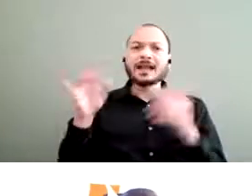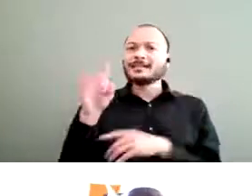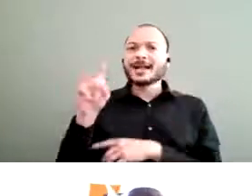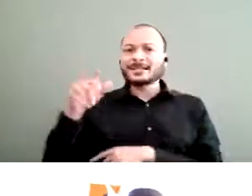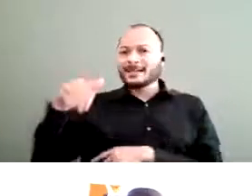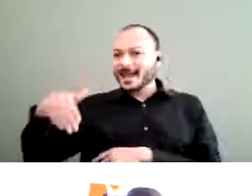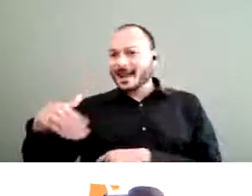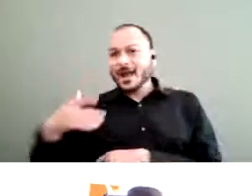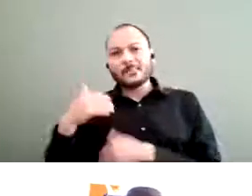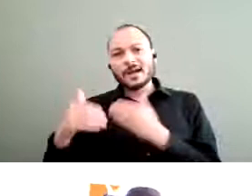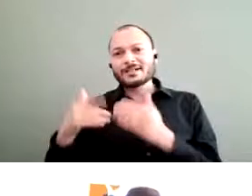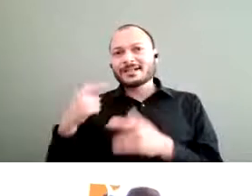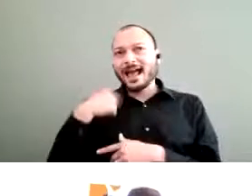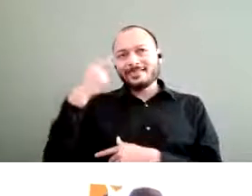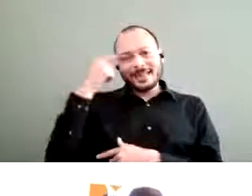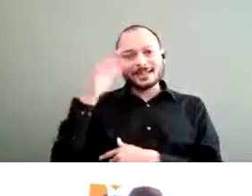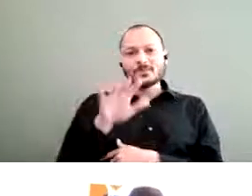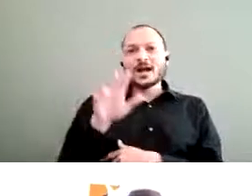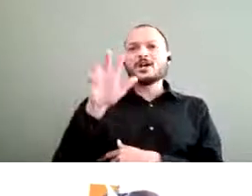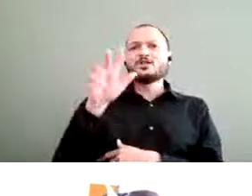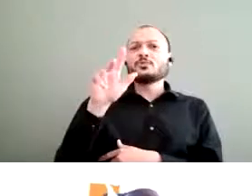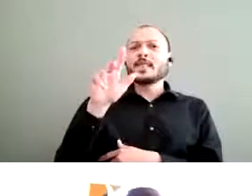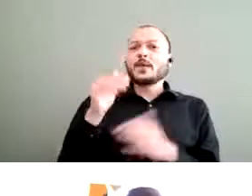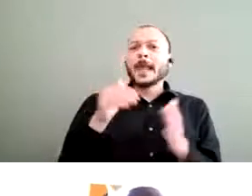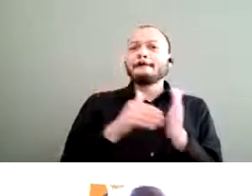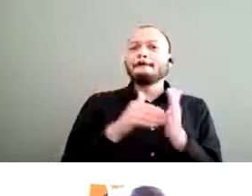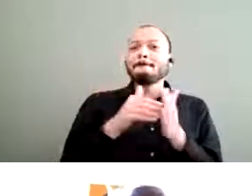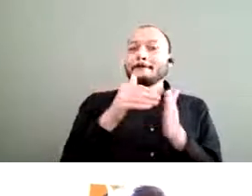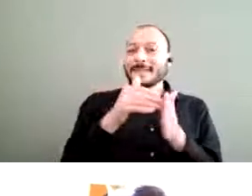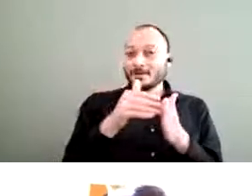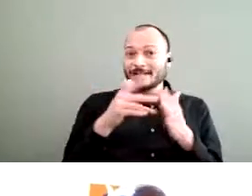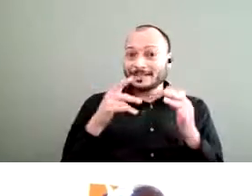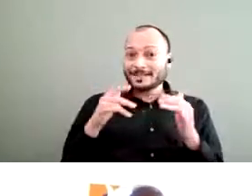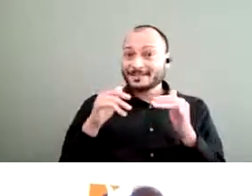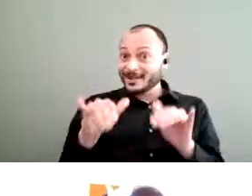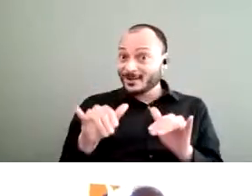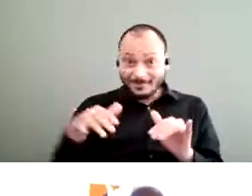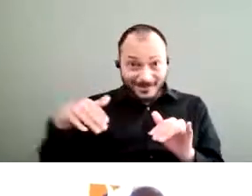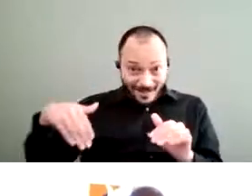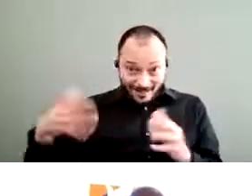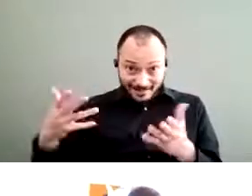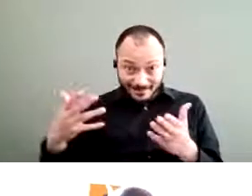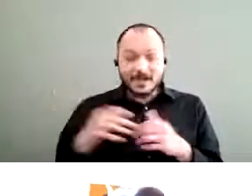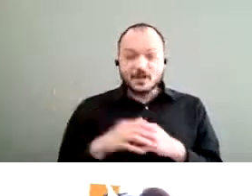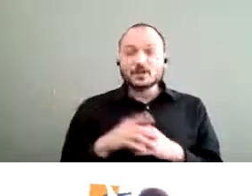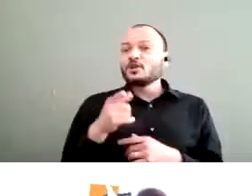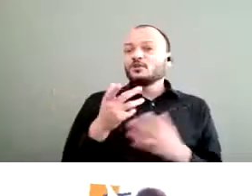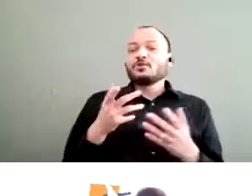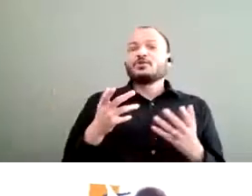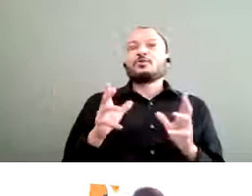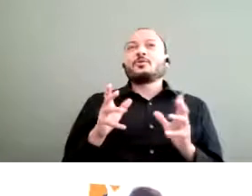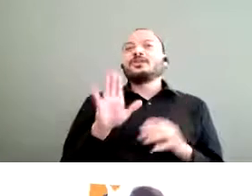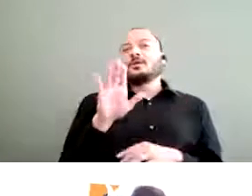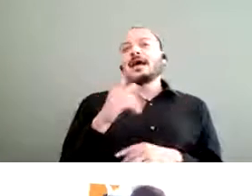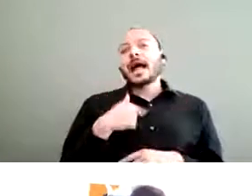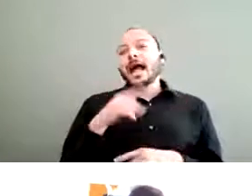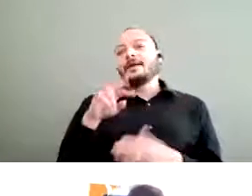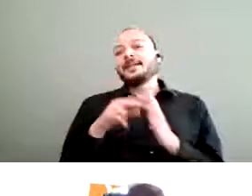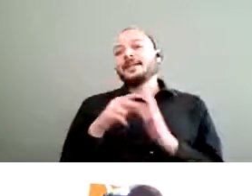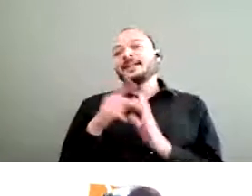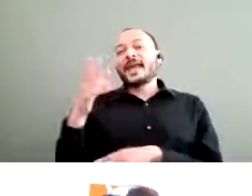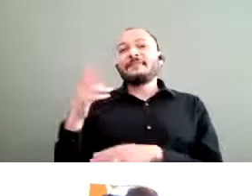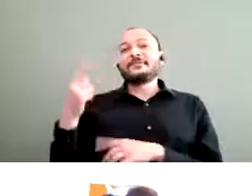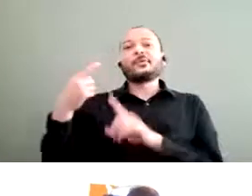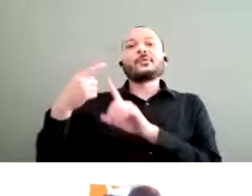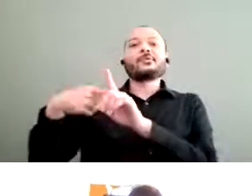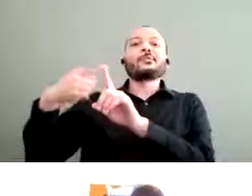around 23 million still. And so you don't want they had to rent out storage units to